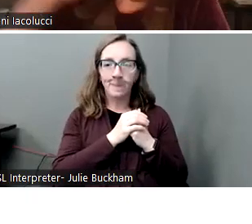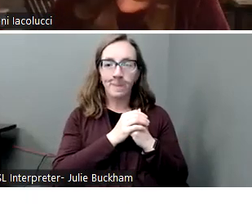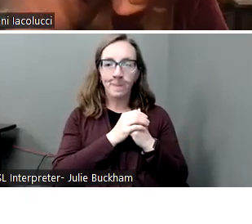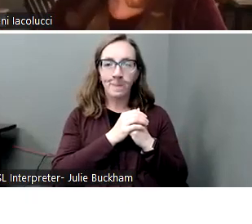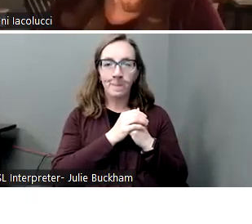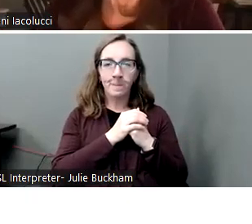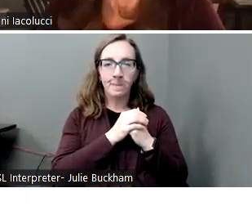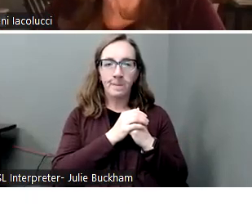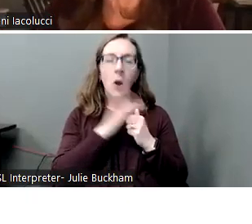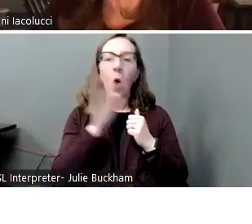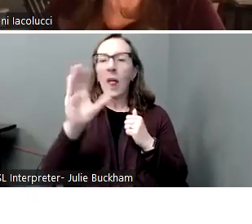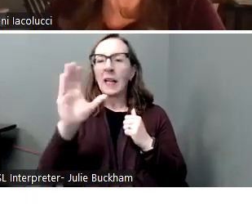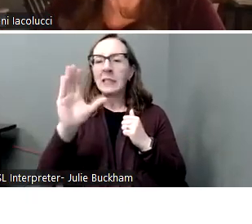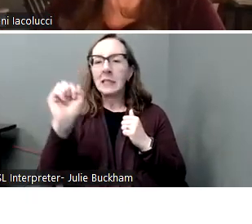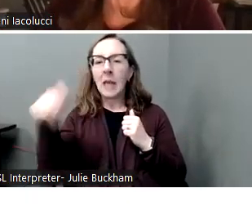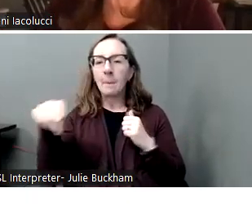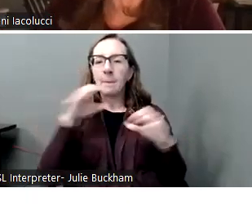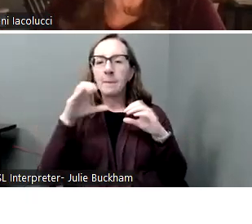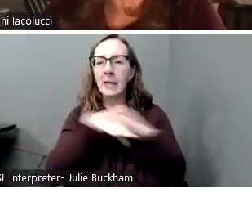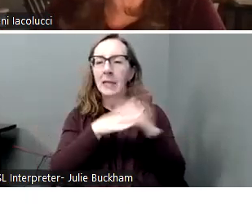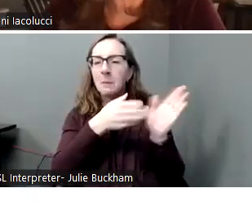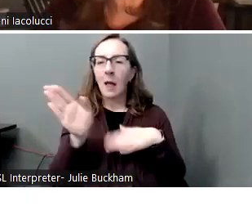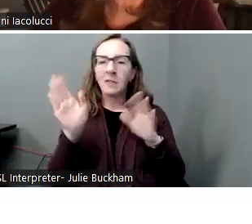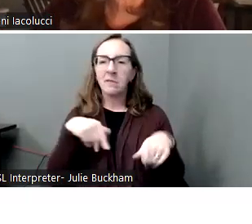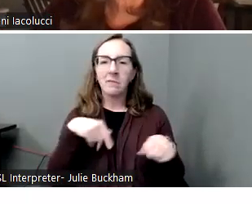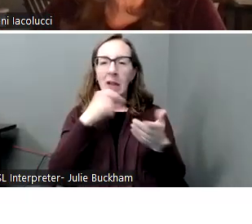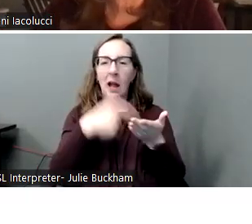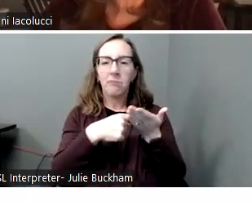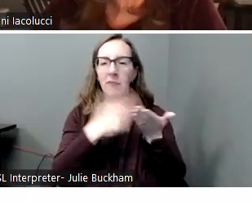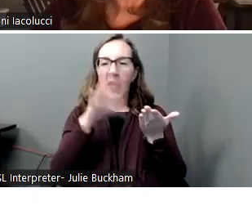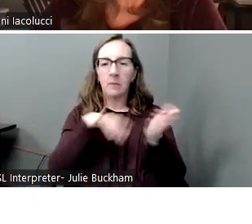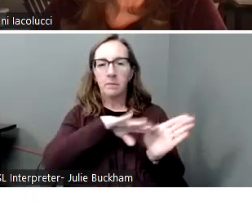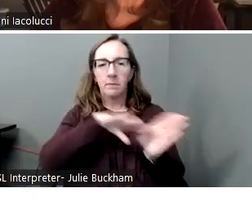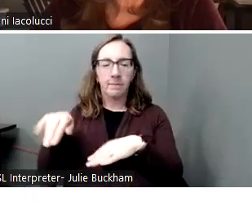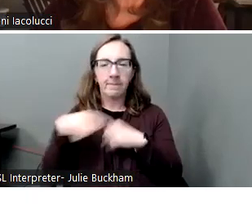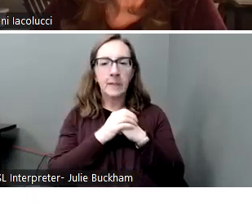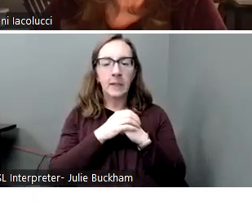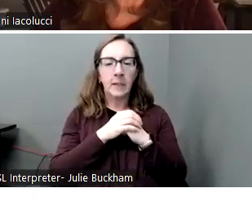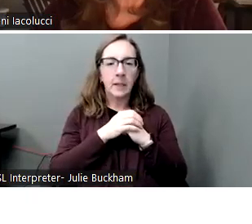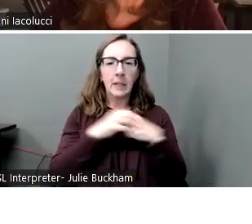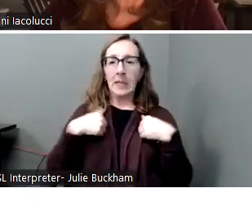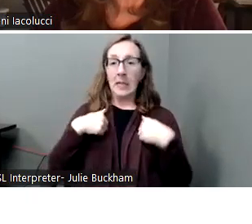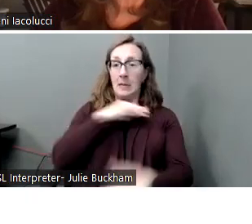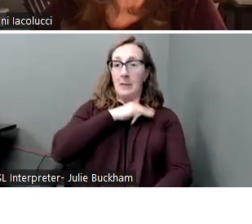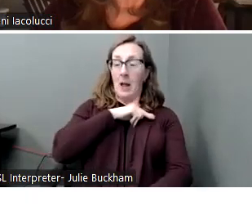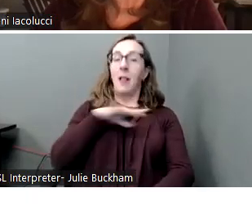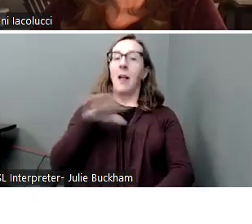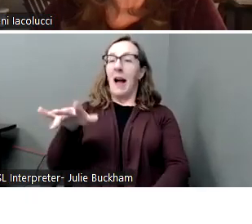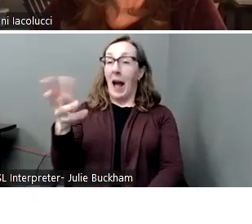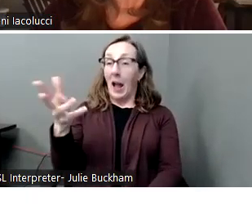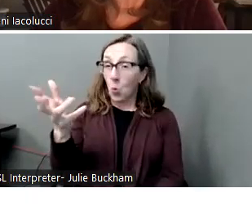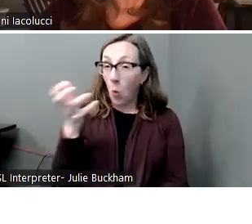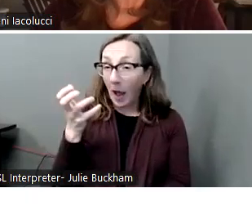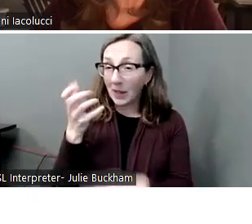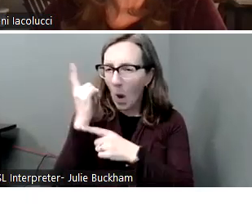Oh, so that's the cap. Just skip that. So we're not going to go over that. Okay. This is Michelle. I do want to take a moment to